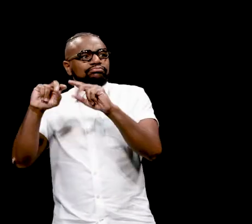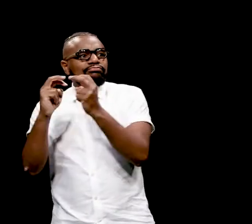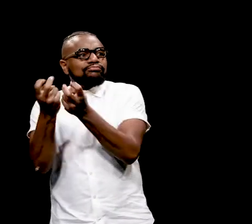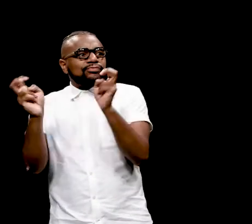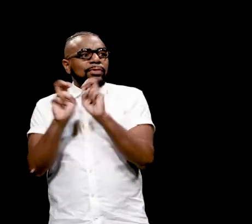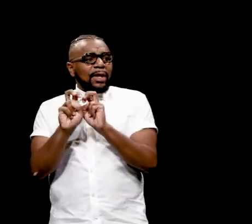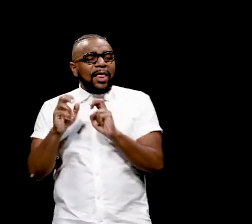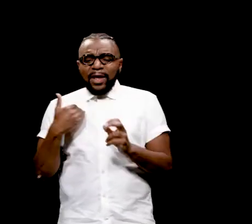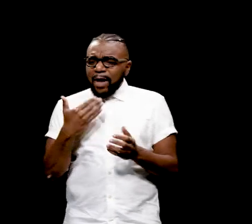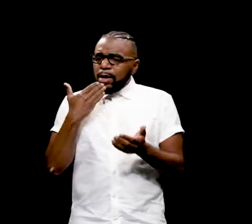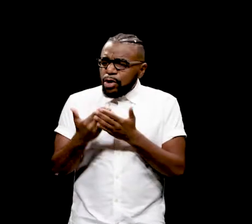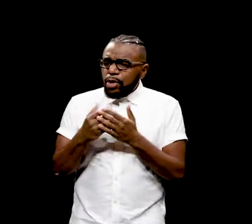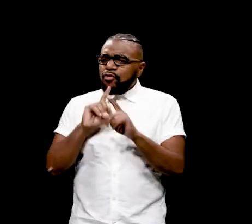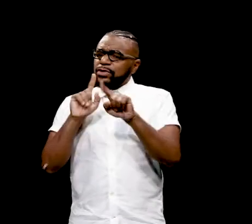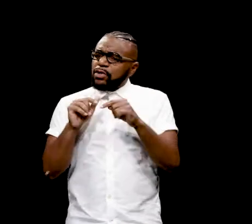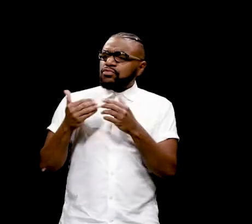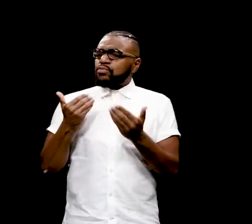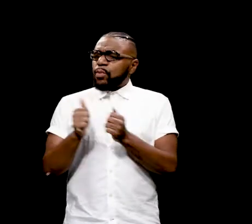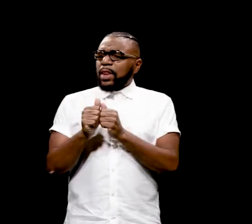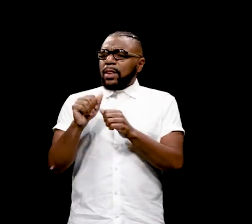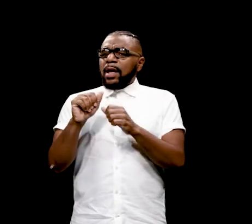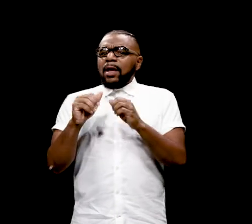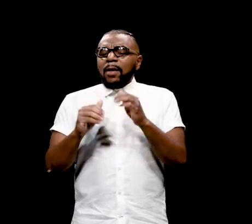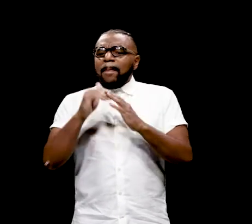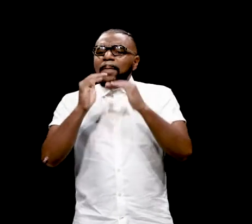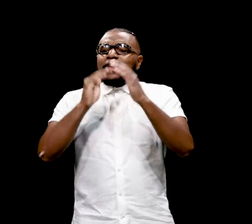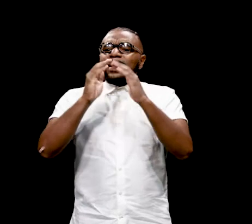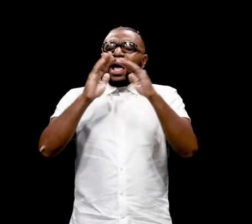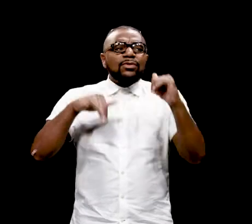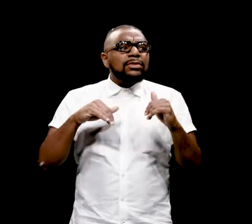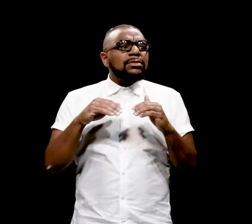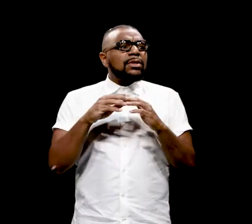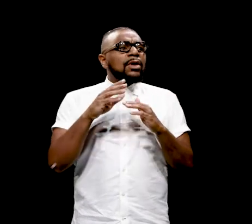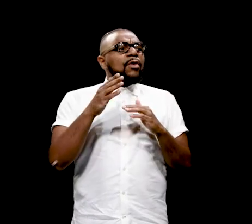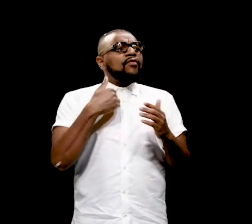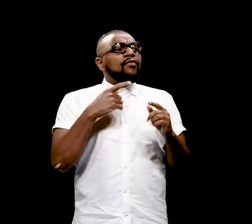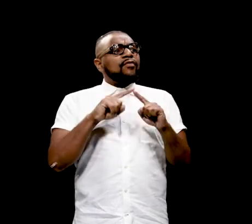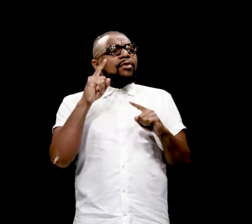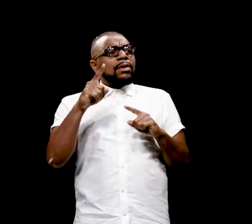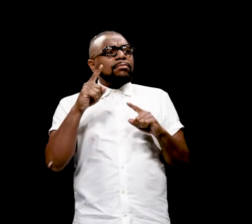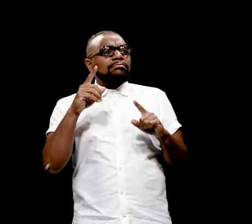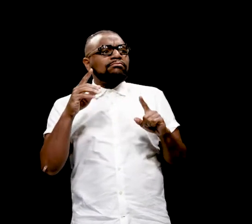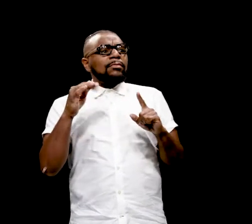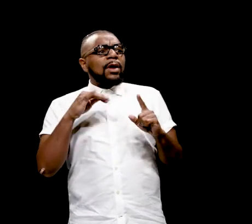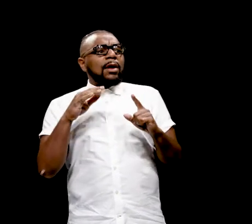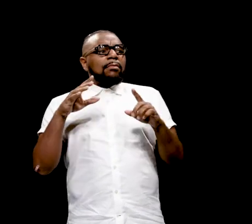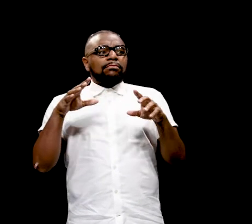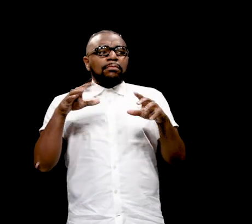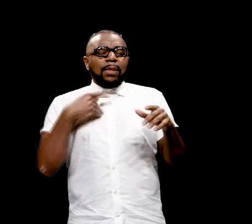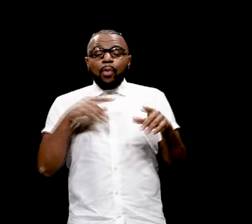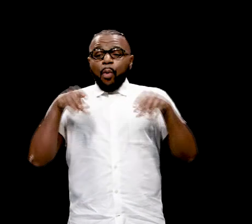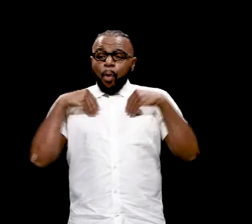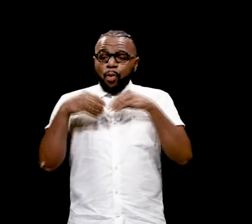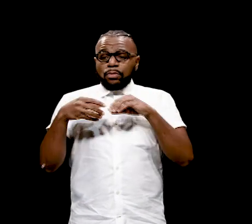Housing Bureau on housing retrofits, on support for renters, on support for property owners, and that's the